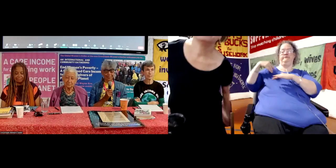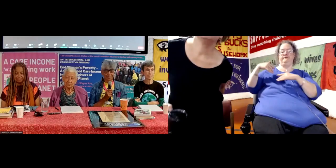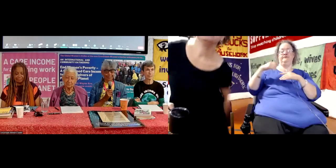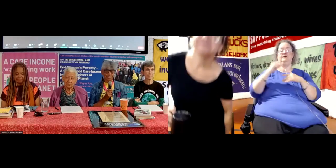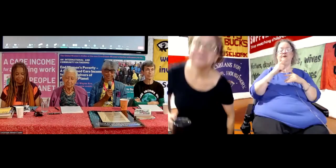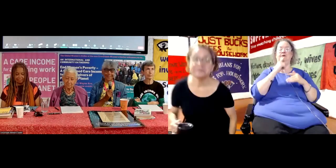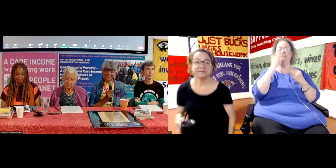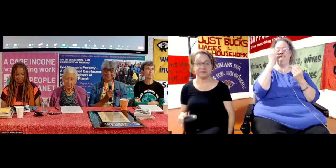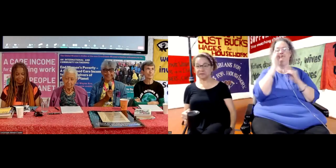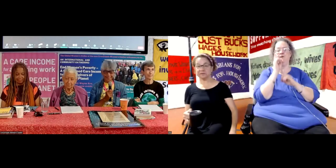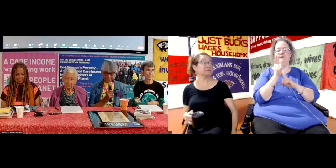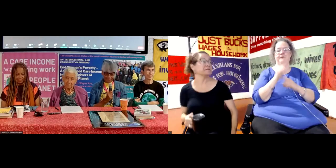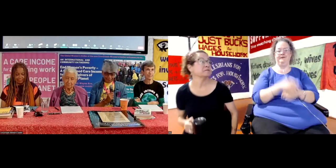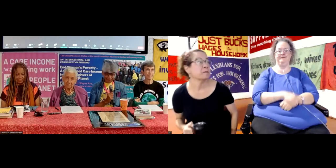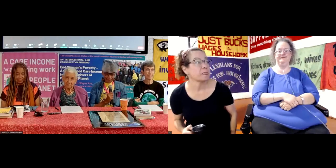meditate on that. I'm sorry.